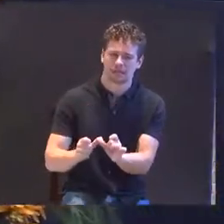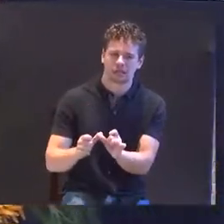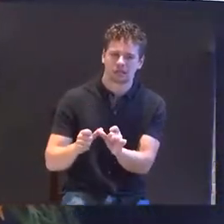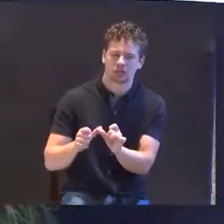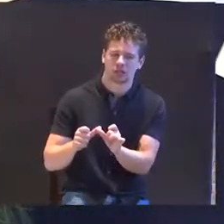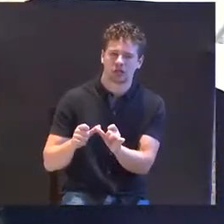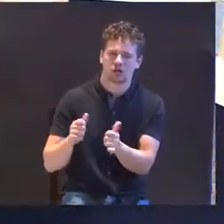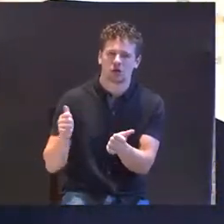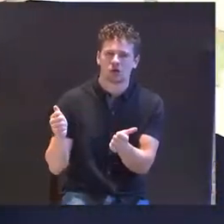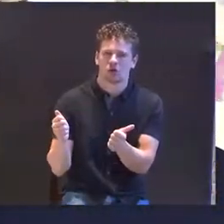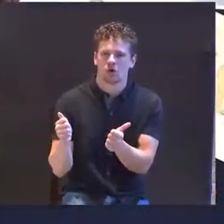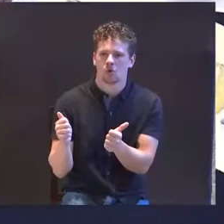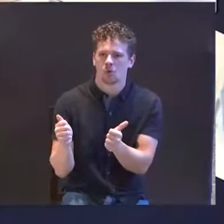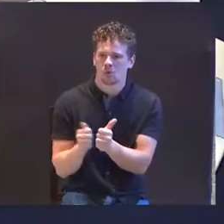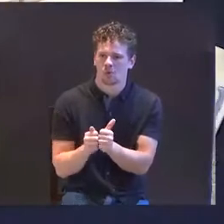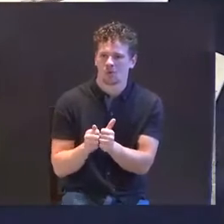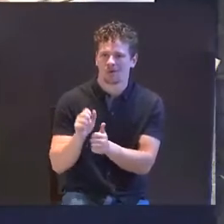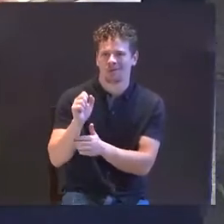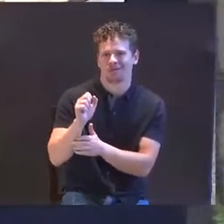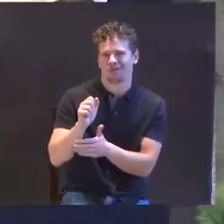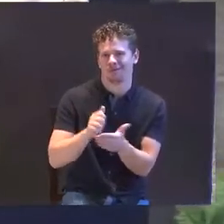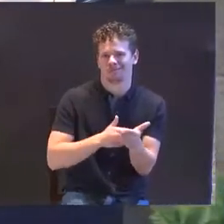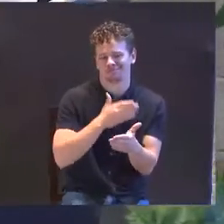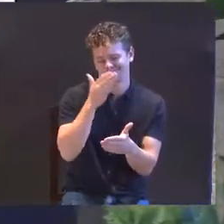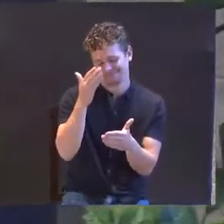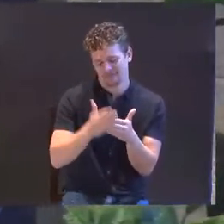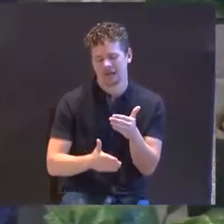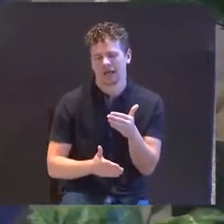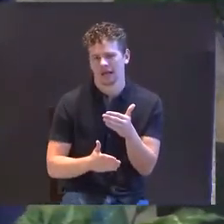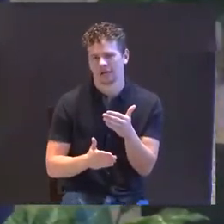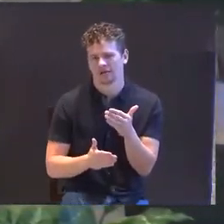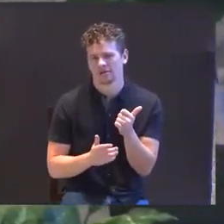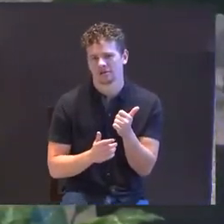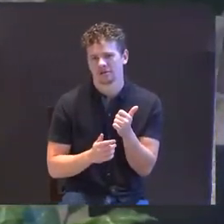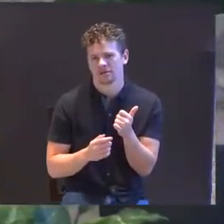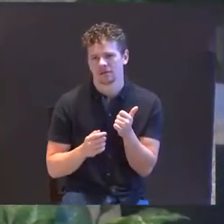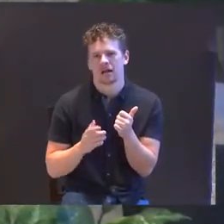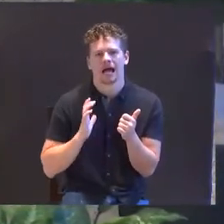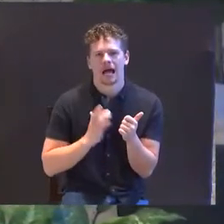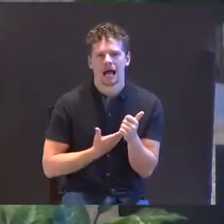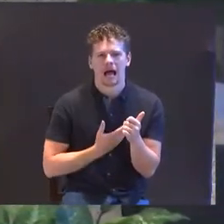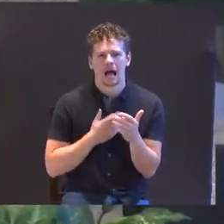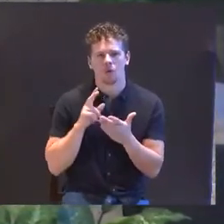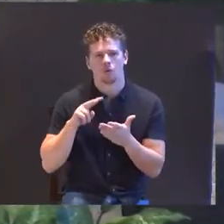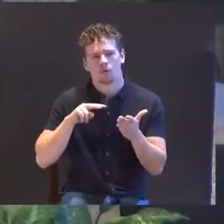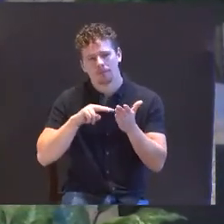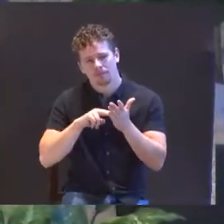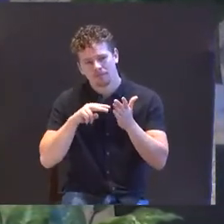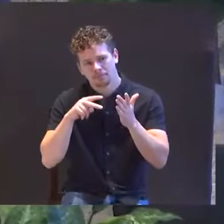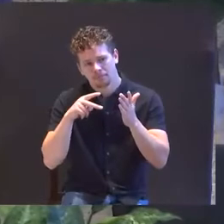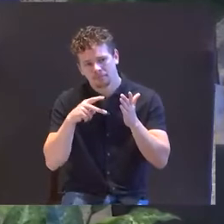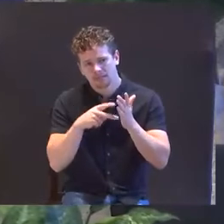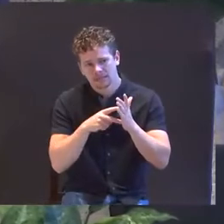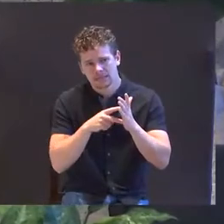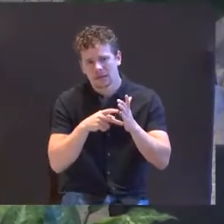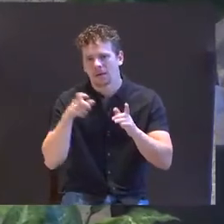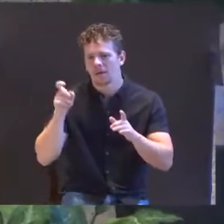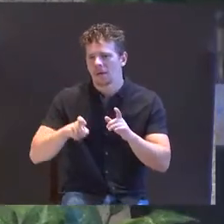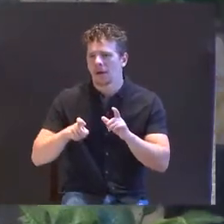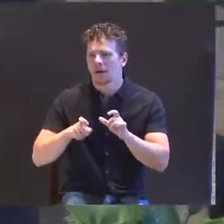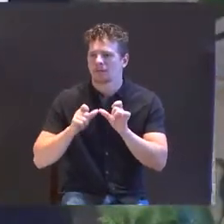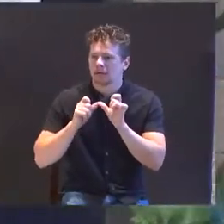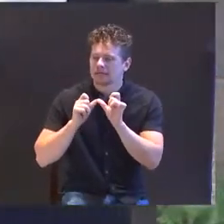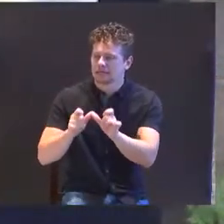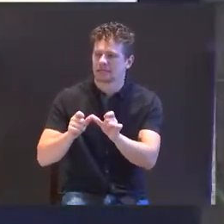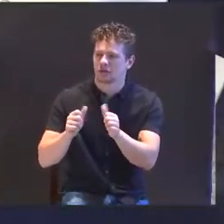ends. That stuck with me last week when Reverend Toni used that. The means must be consistent with the end. So if I